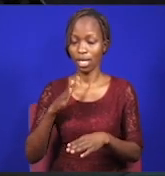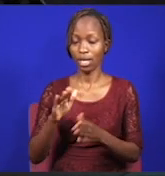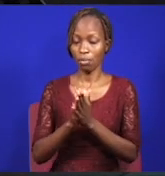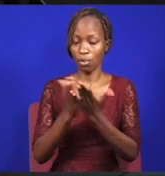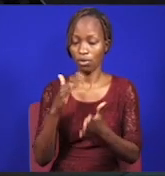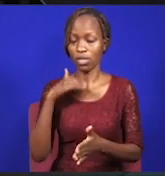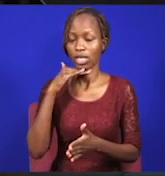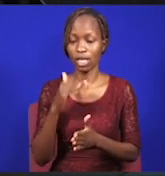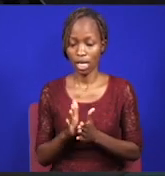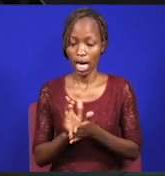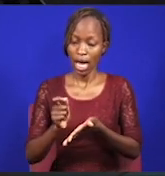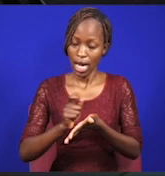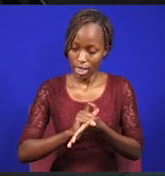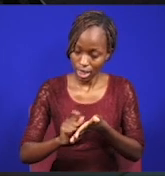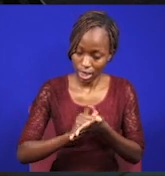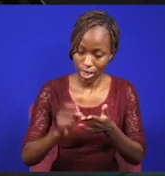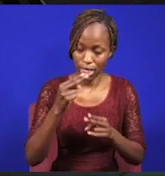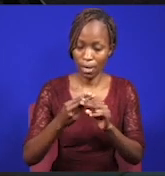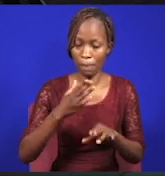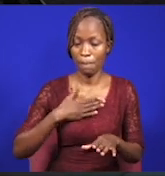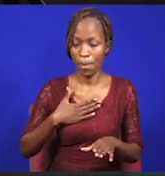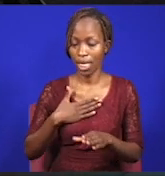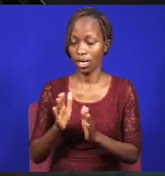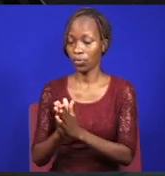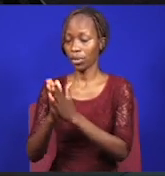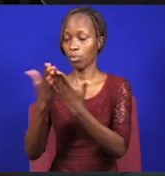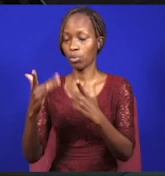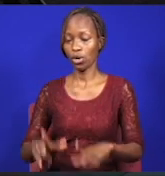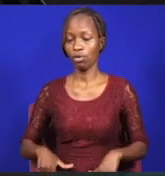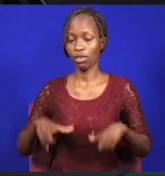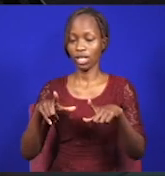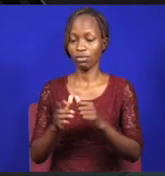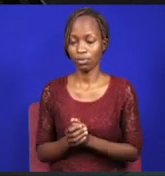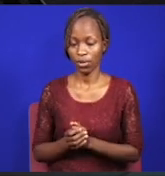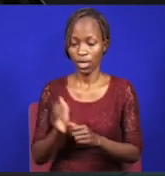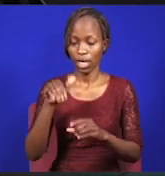in the book of death. Write my name in the book of life.